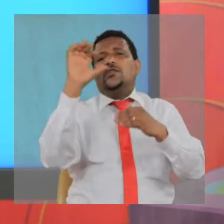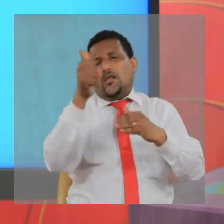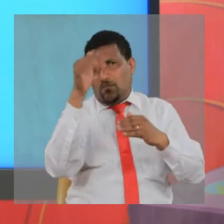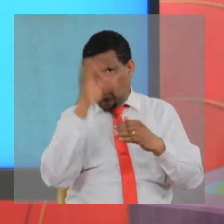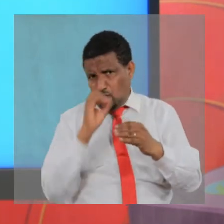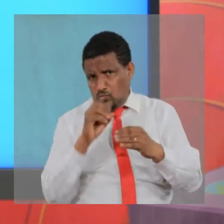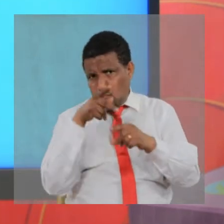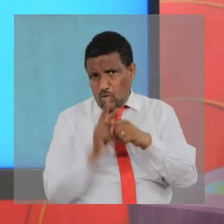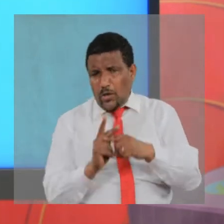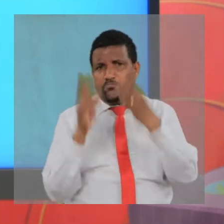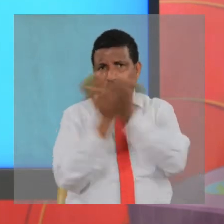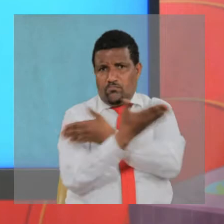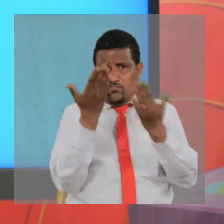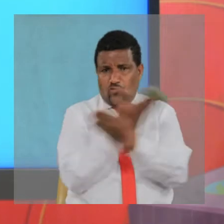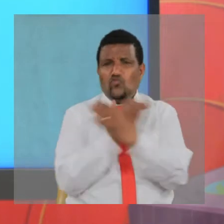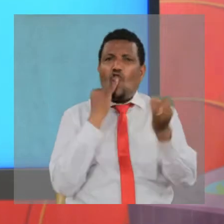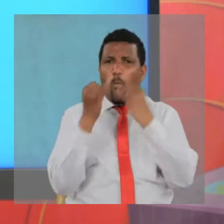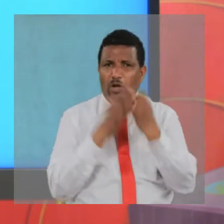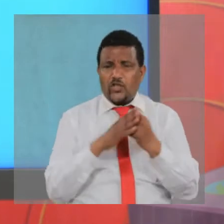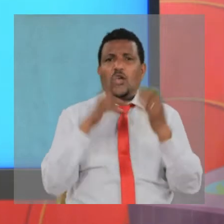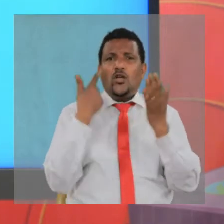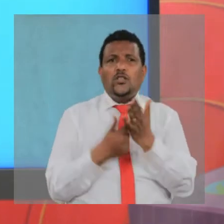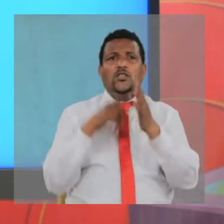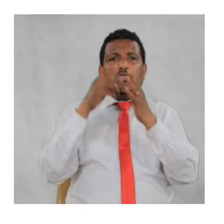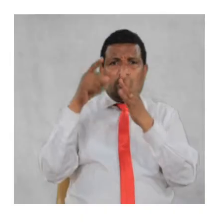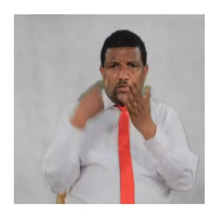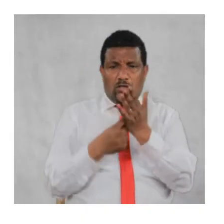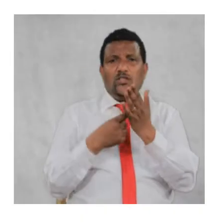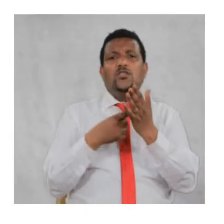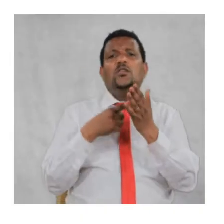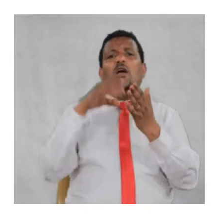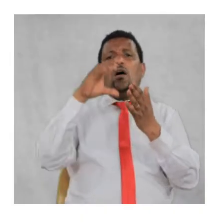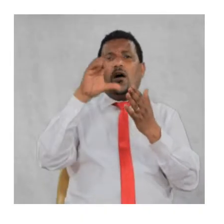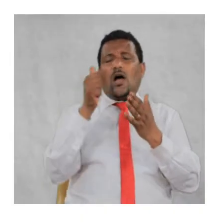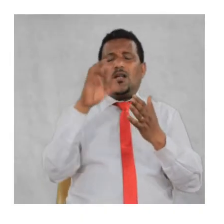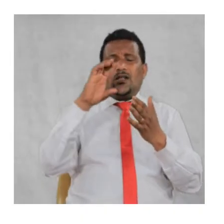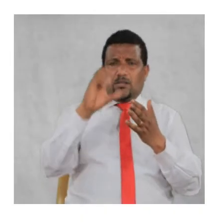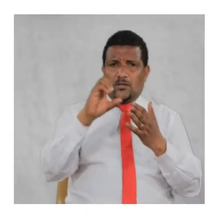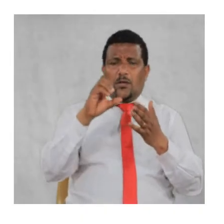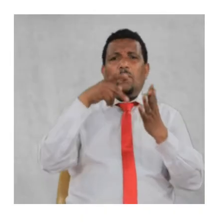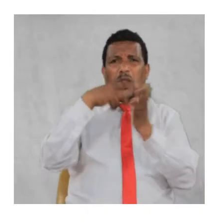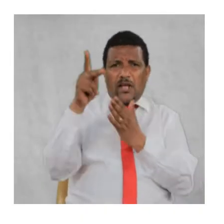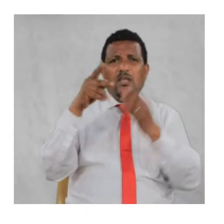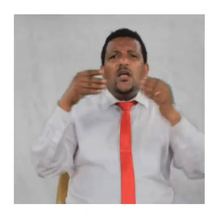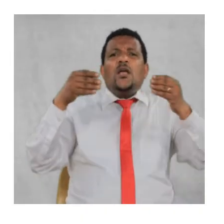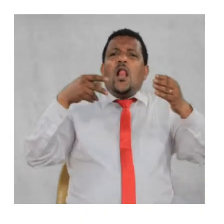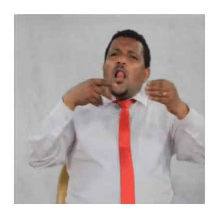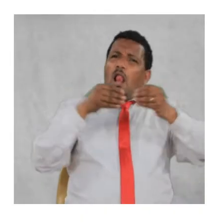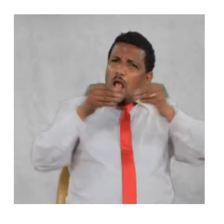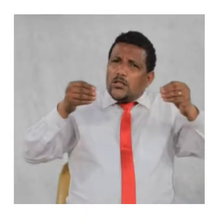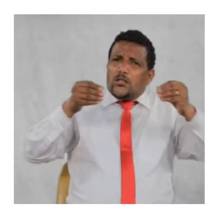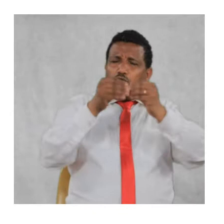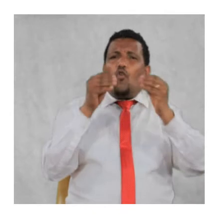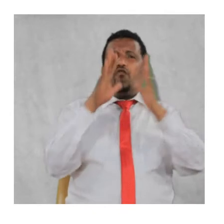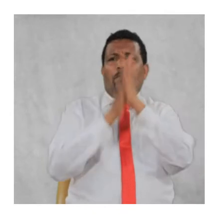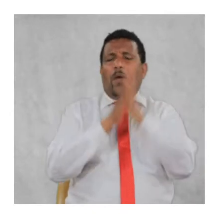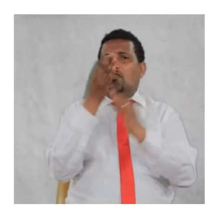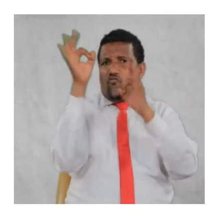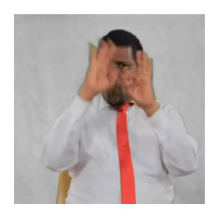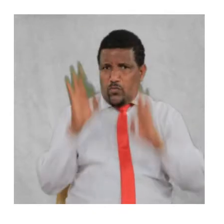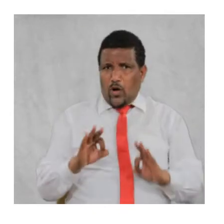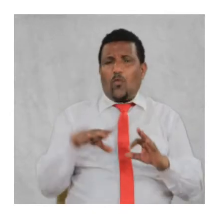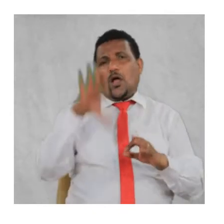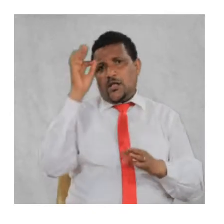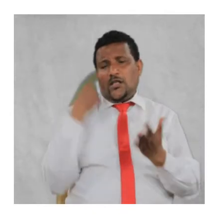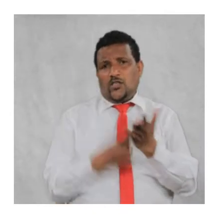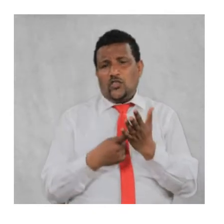we substitute this information on this, the arc price elasticity of demand formula, then we get for